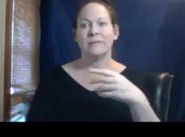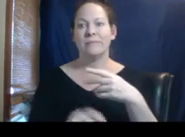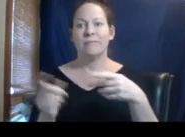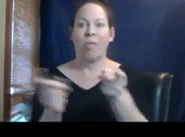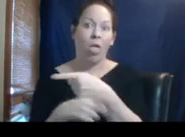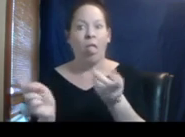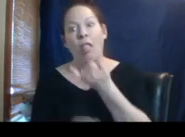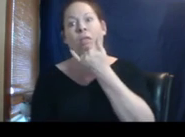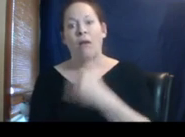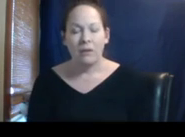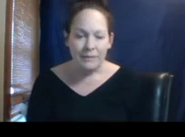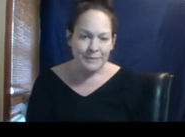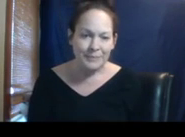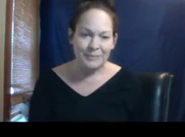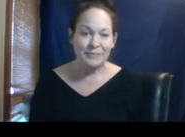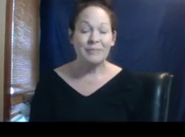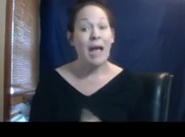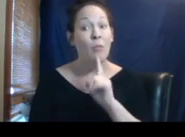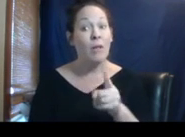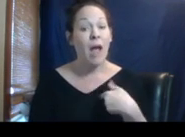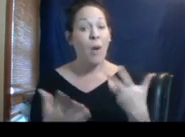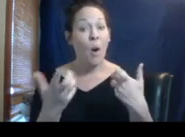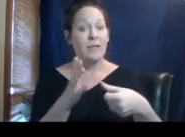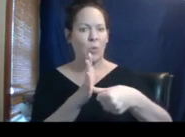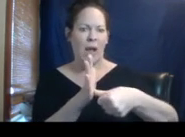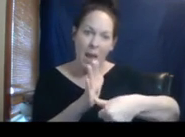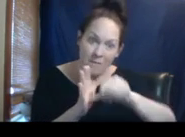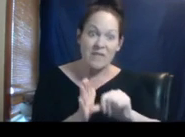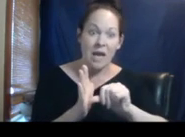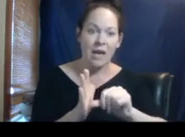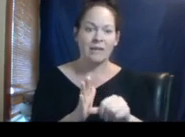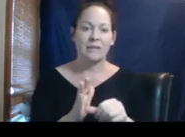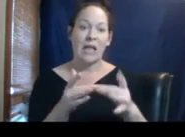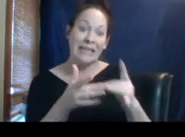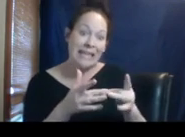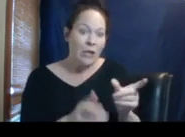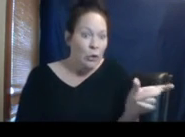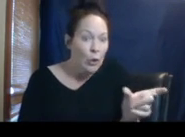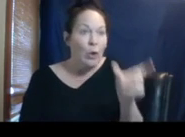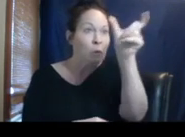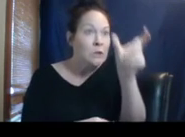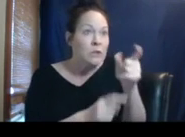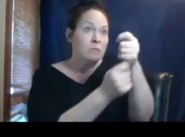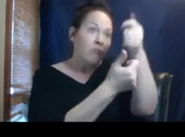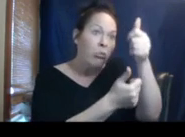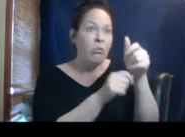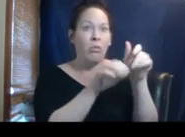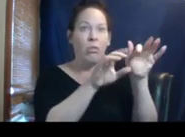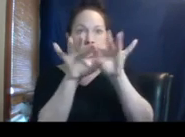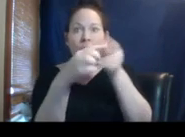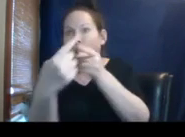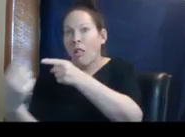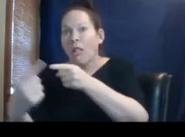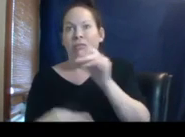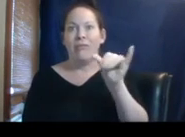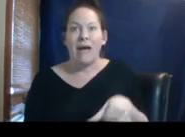wrong. I was really trying to emphasize the leading term go away bit this time